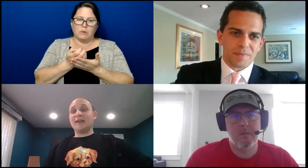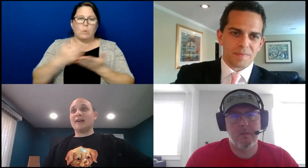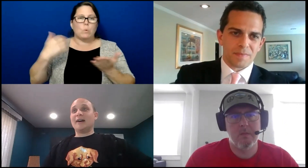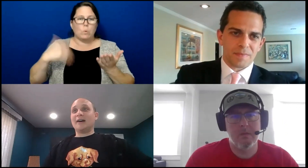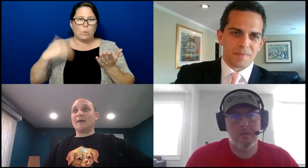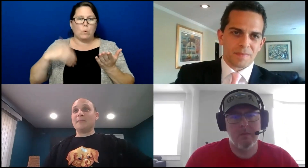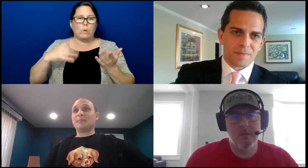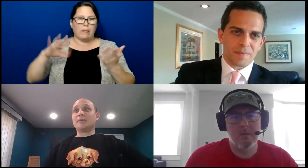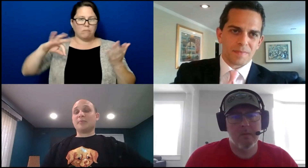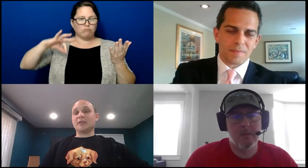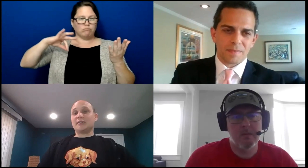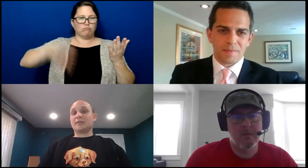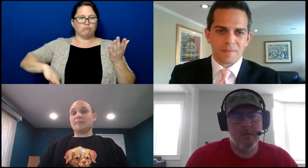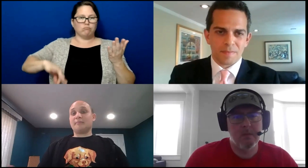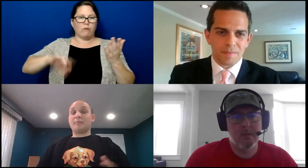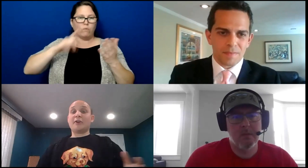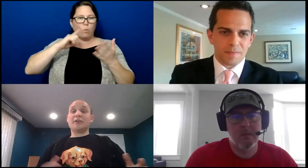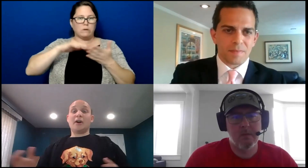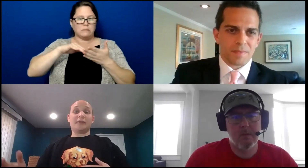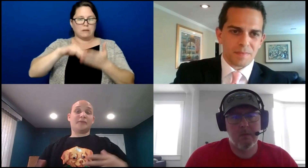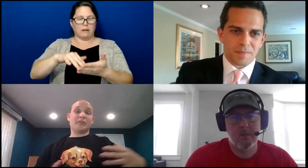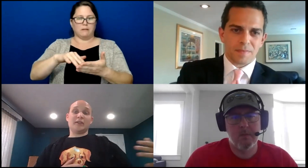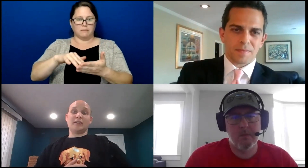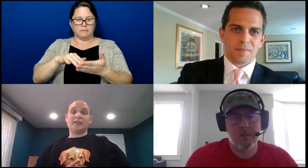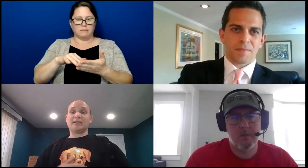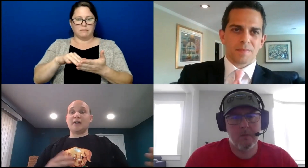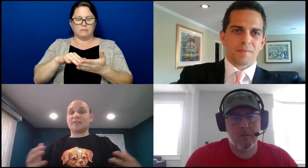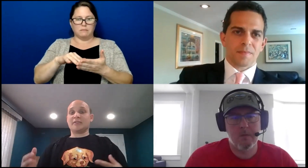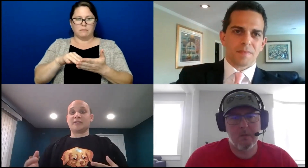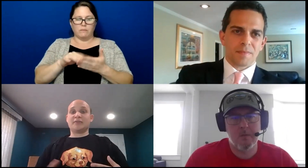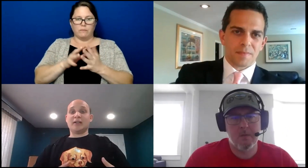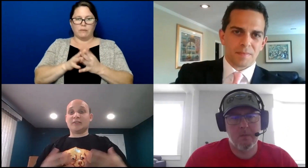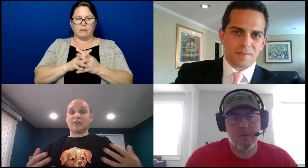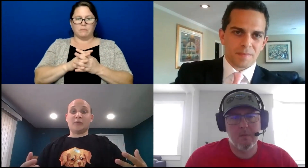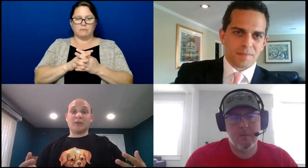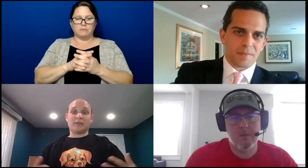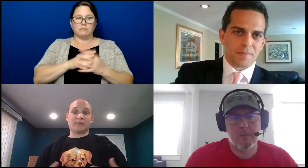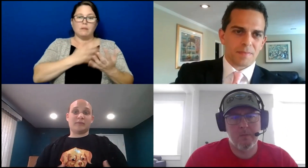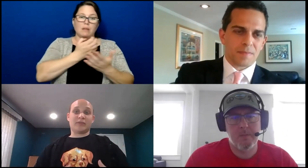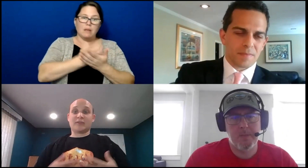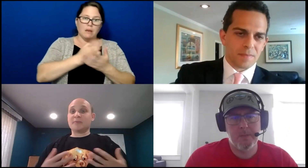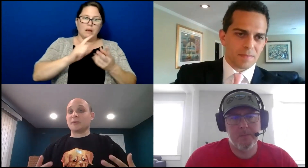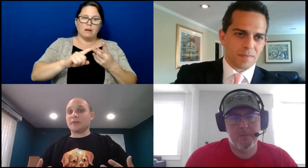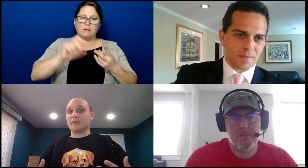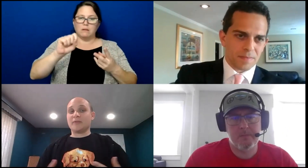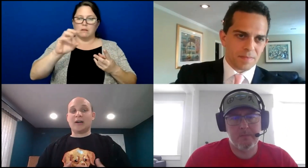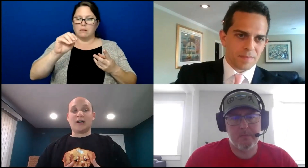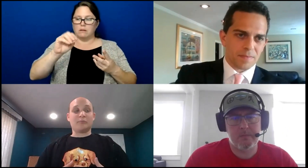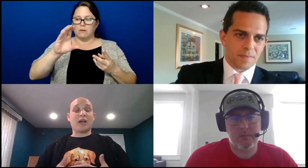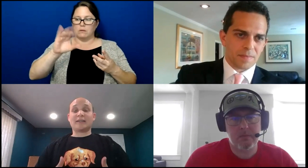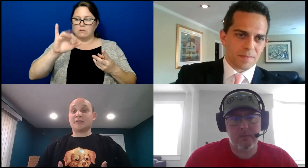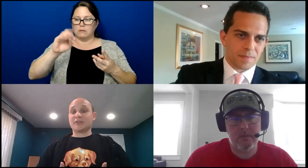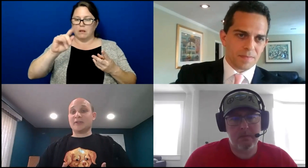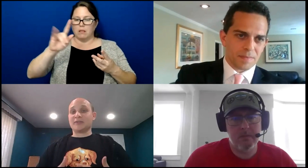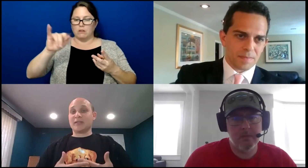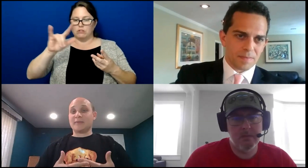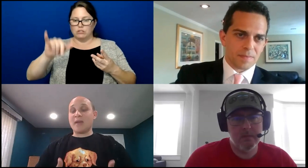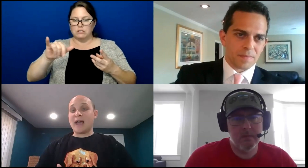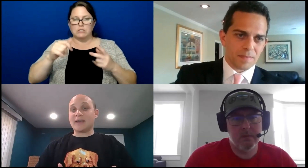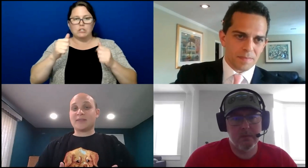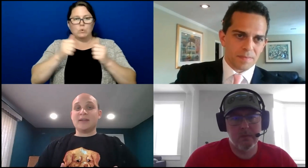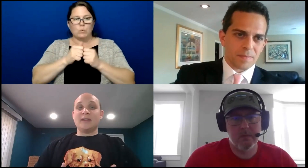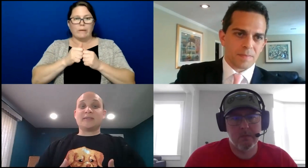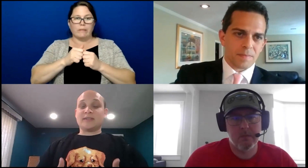study, but pairing all of the economics and the sociology with some sort of practical skills